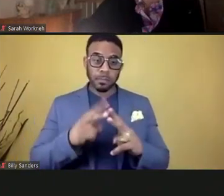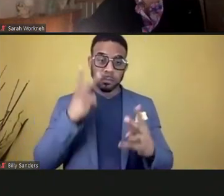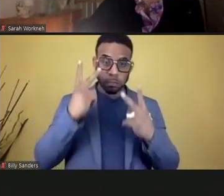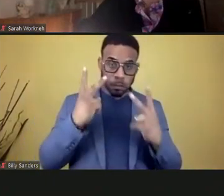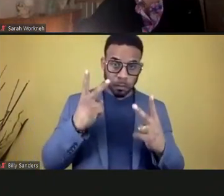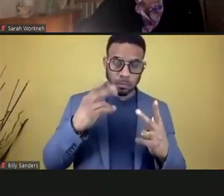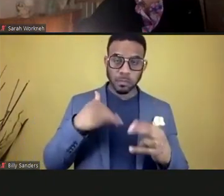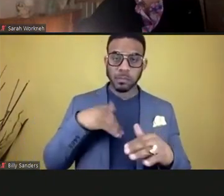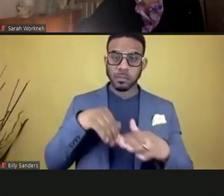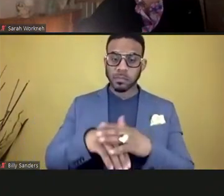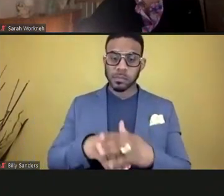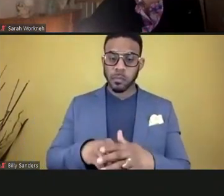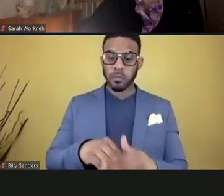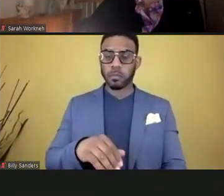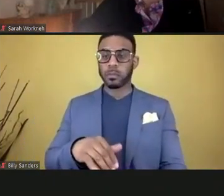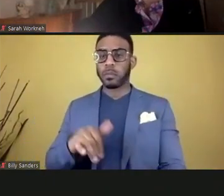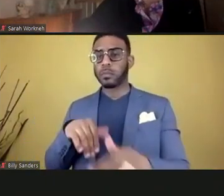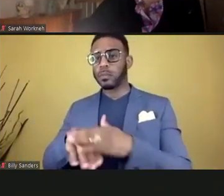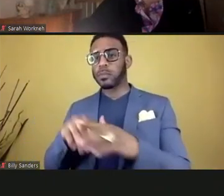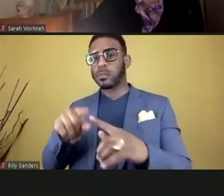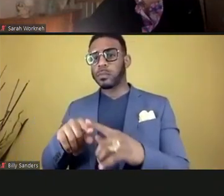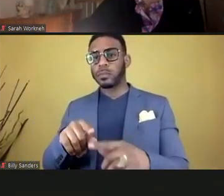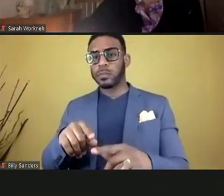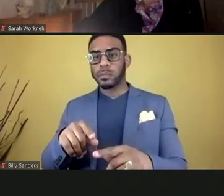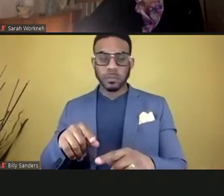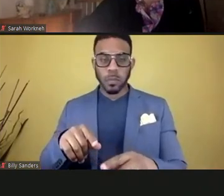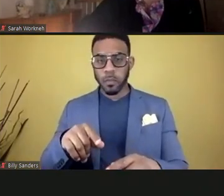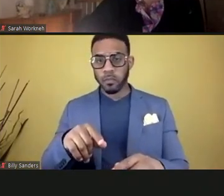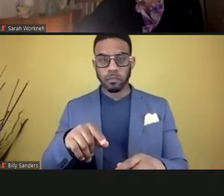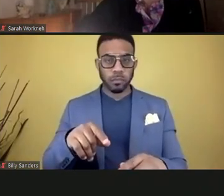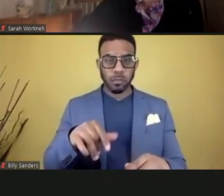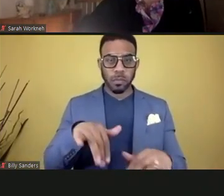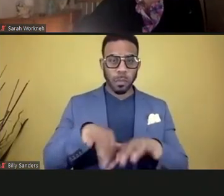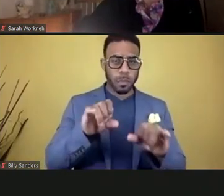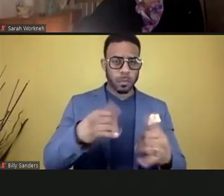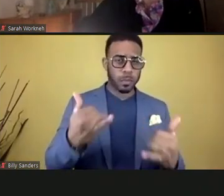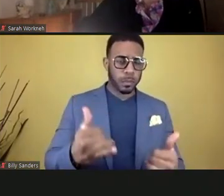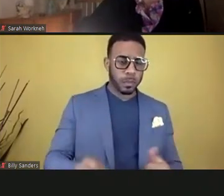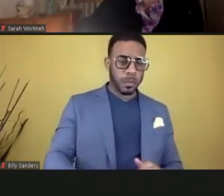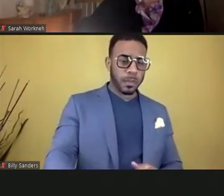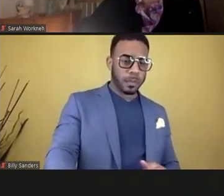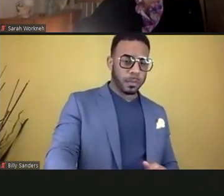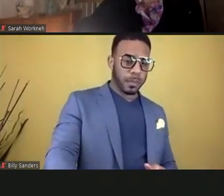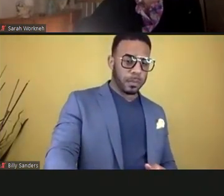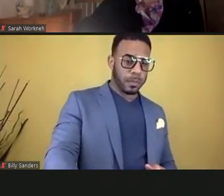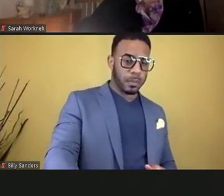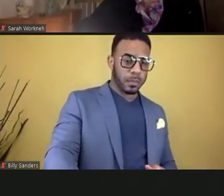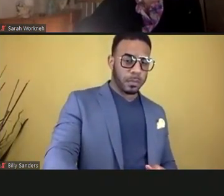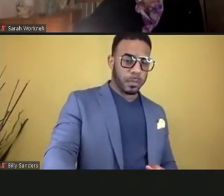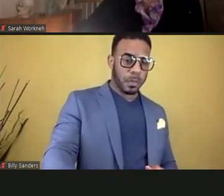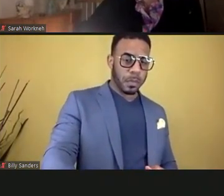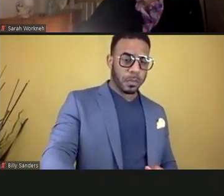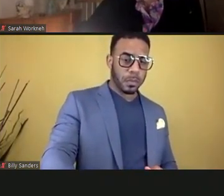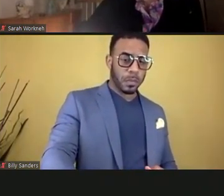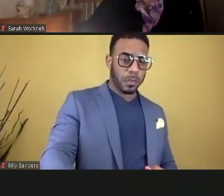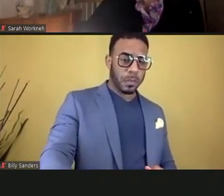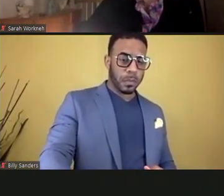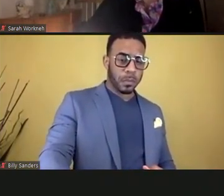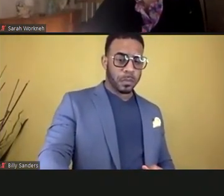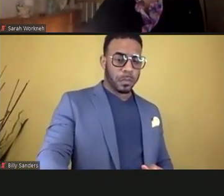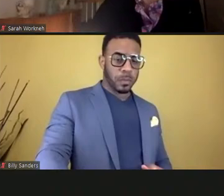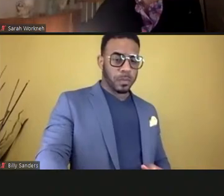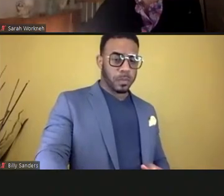and have access to people that were, you know, in the system currently. But at the same time, we would bring anybody that wanted to sign